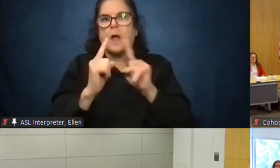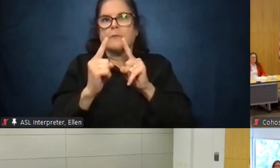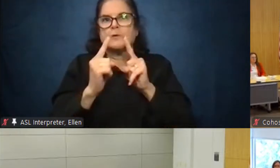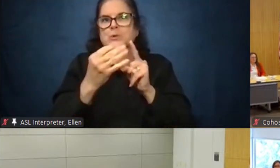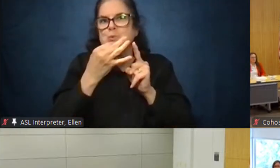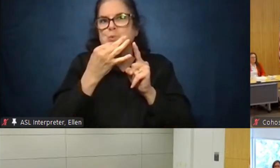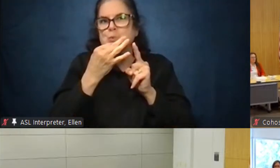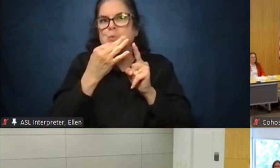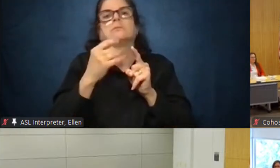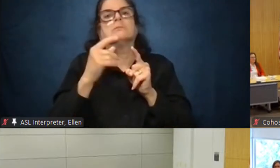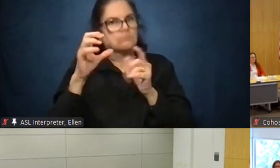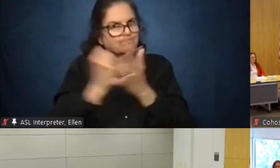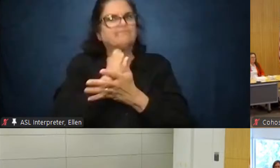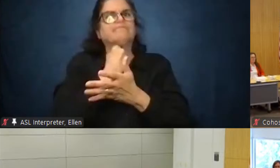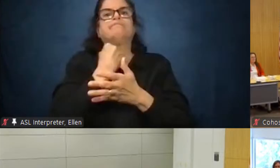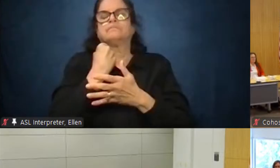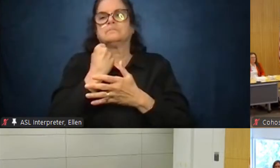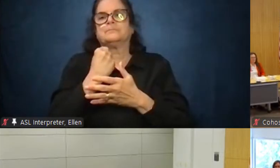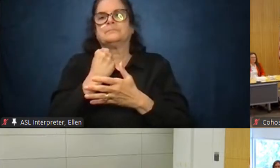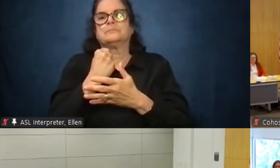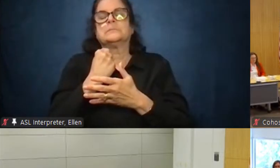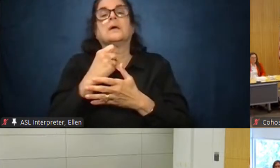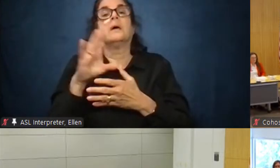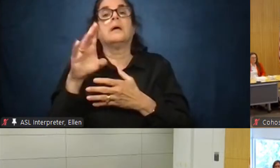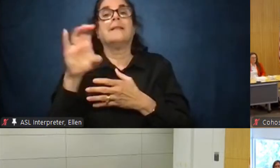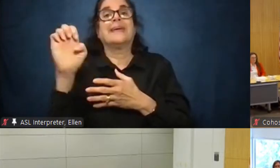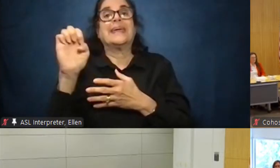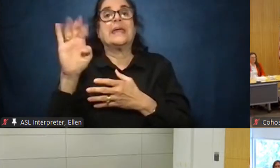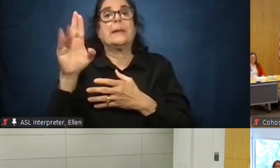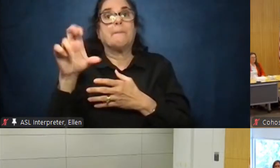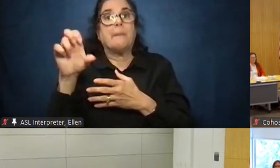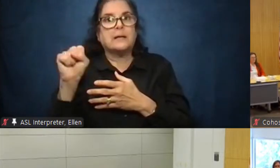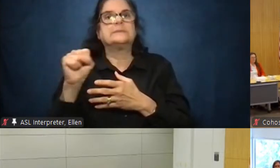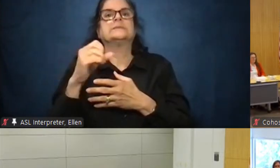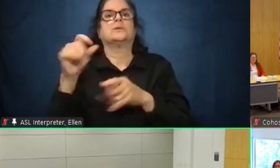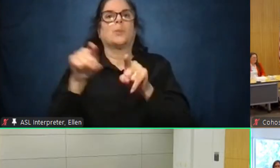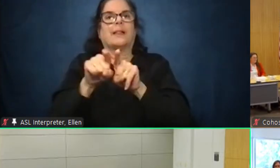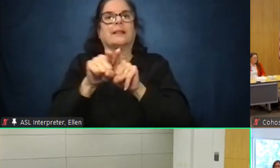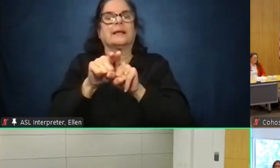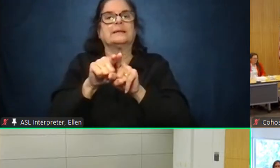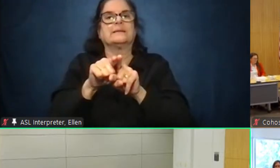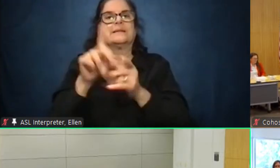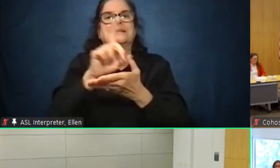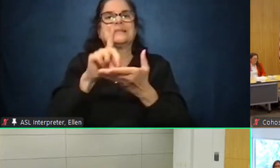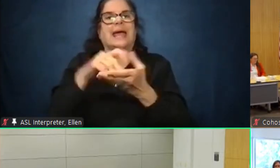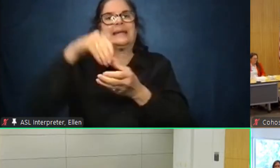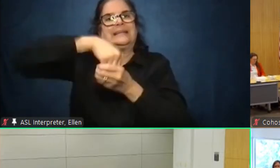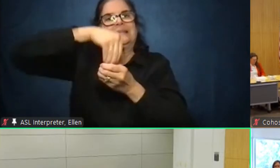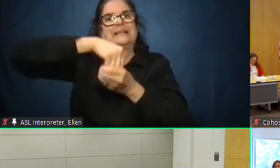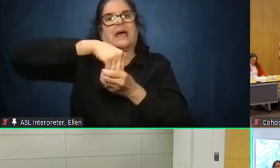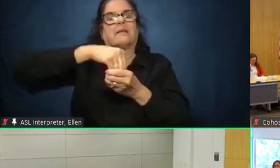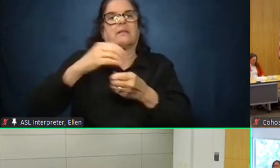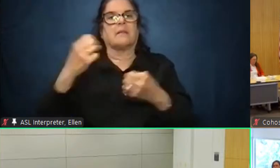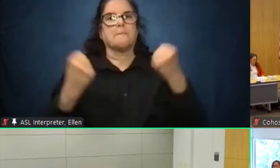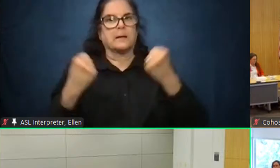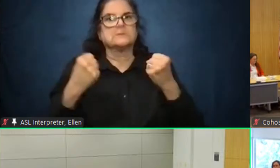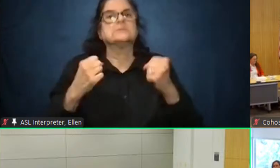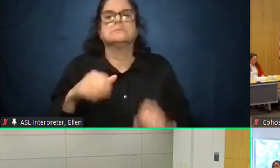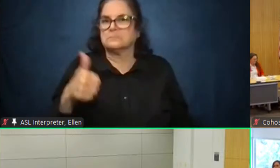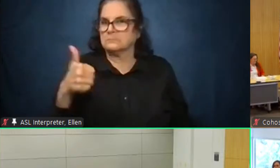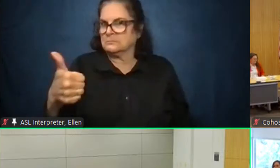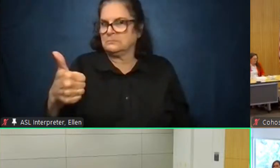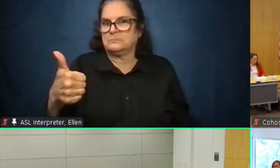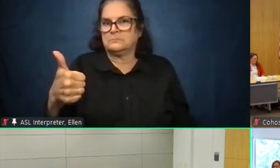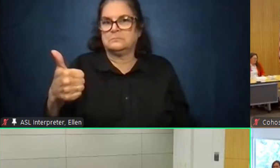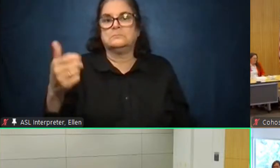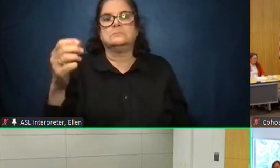that we can talk about the internal design as well as the e-bus issue as well. Great. Yeah, I think that's a good idea. Thank you. Sarah?